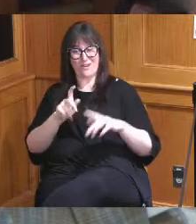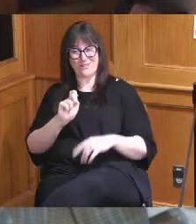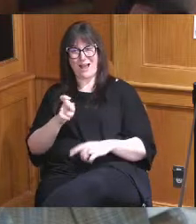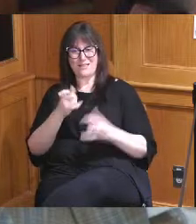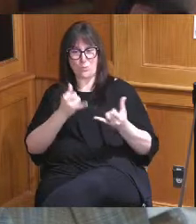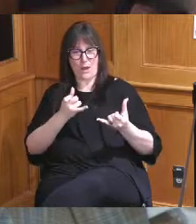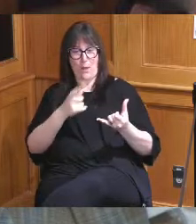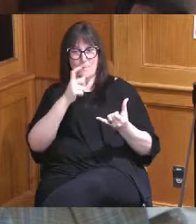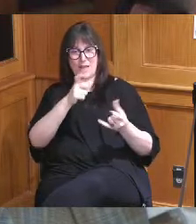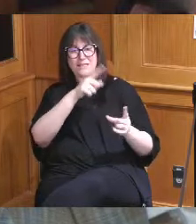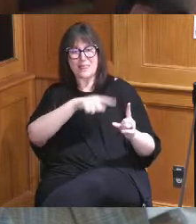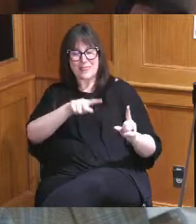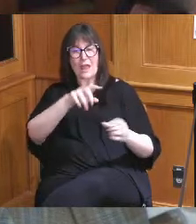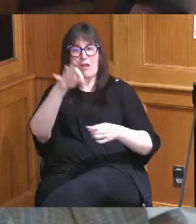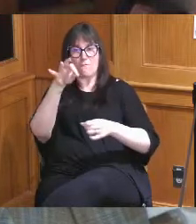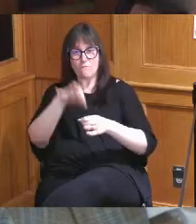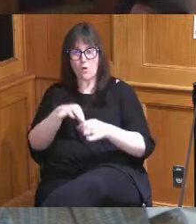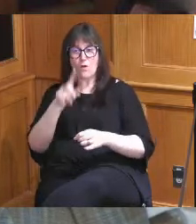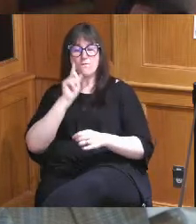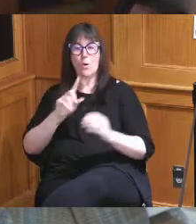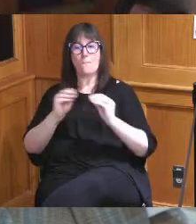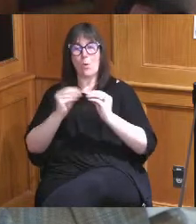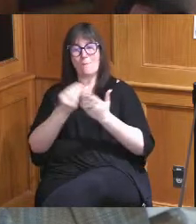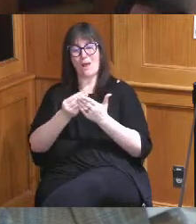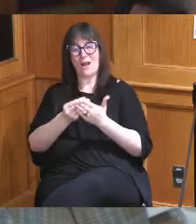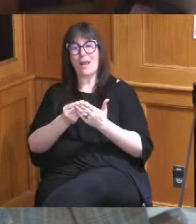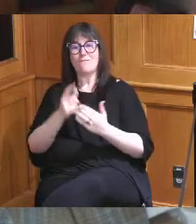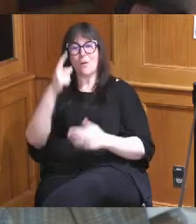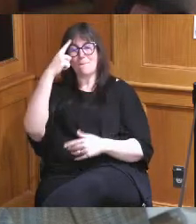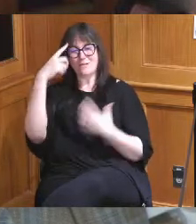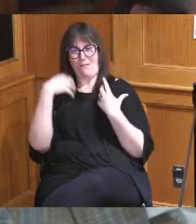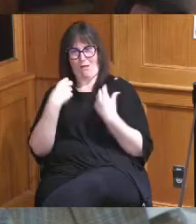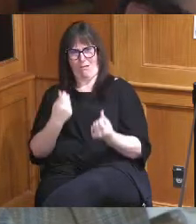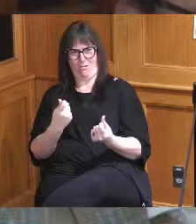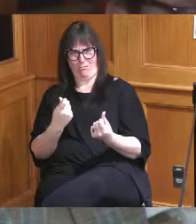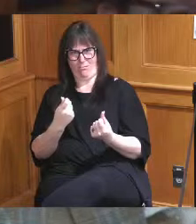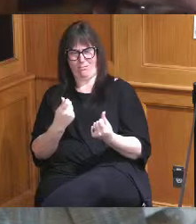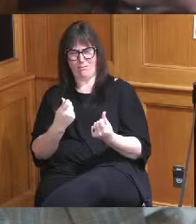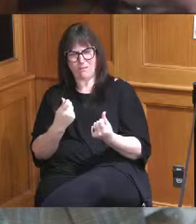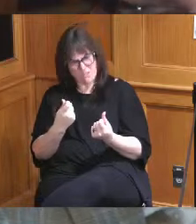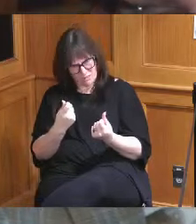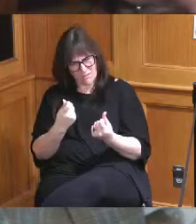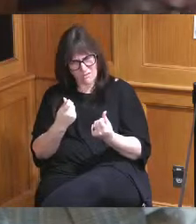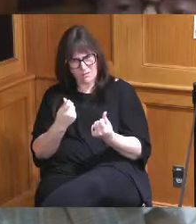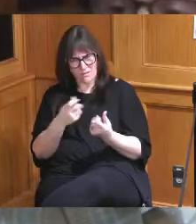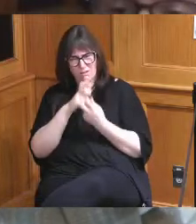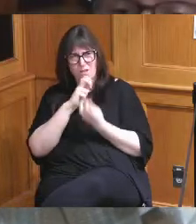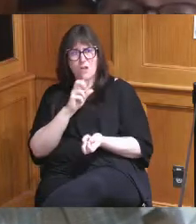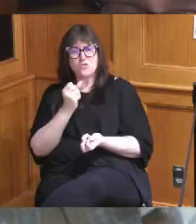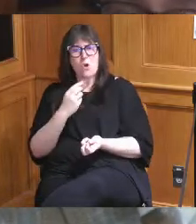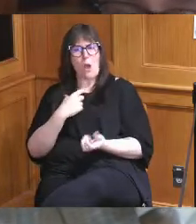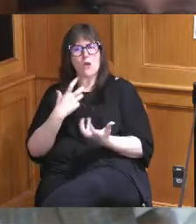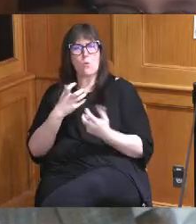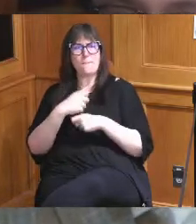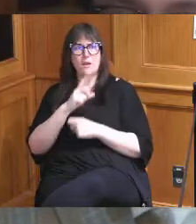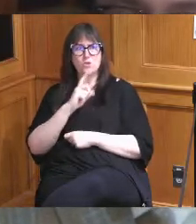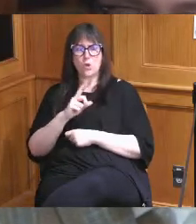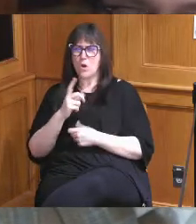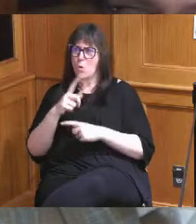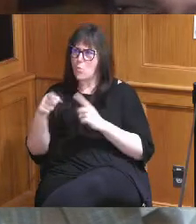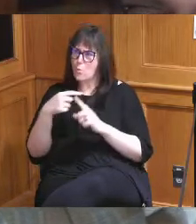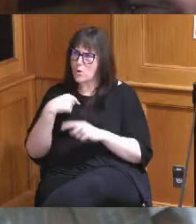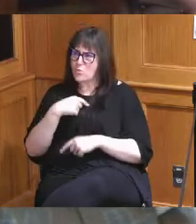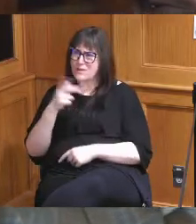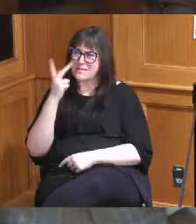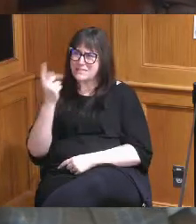went and voted for more money for mental health. And so I just want to make sure, and I kept asking the administrator, when we going to see somebody